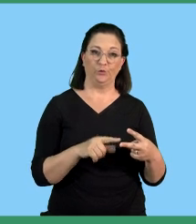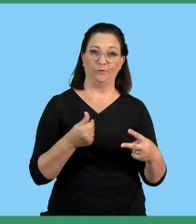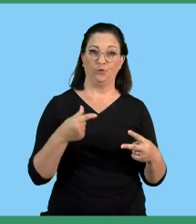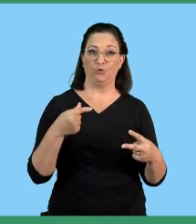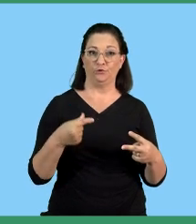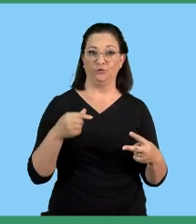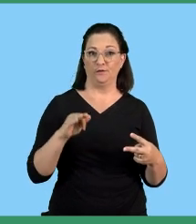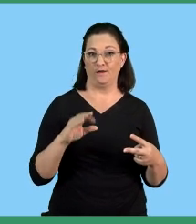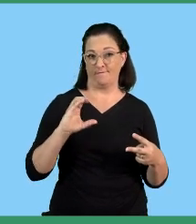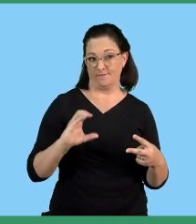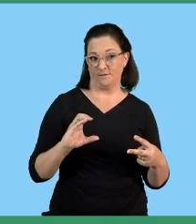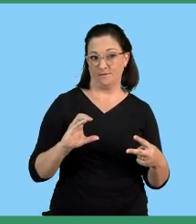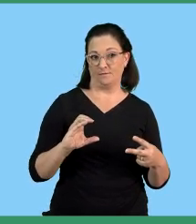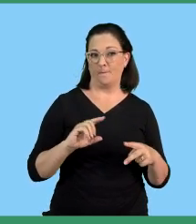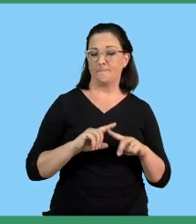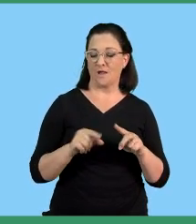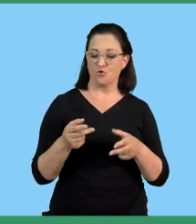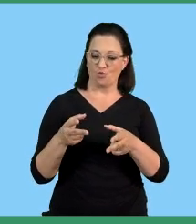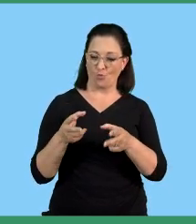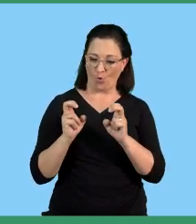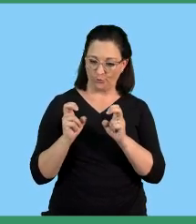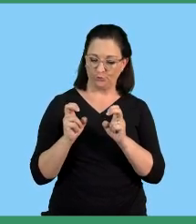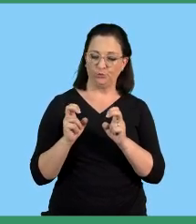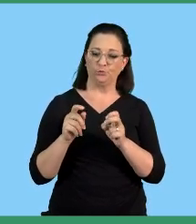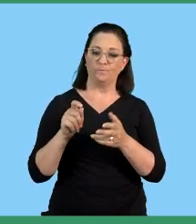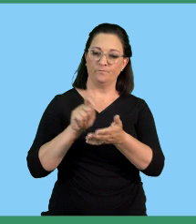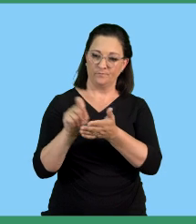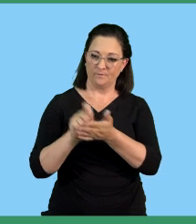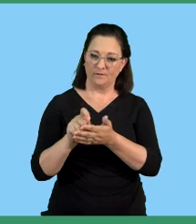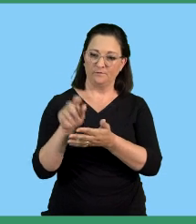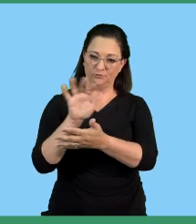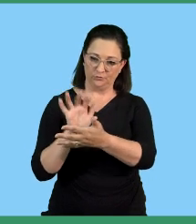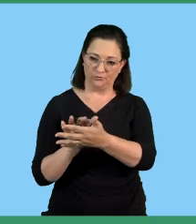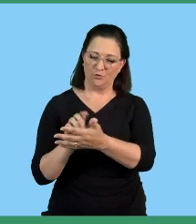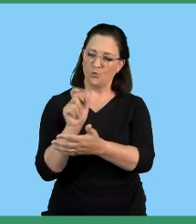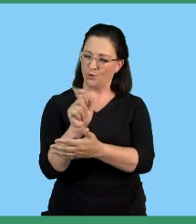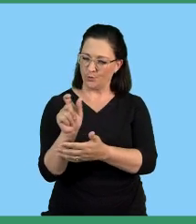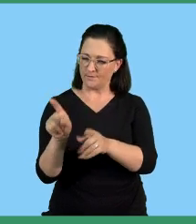rather. Motivate your answer by quoting, again,